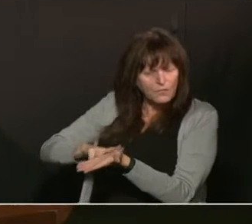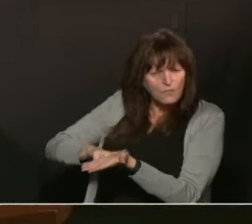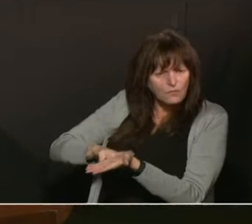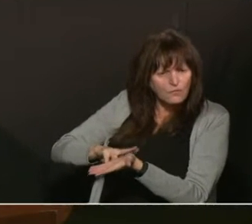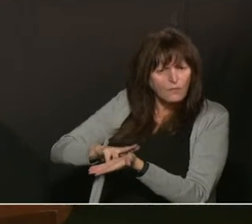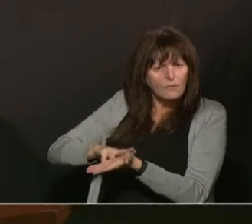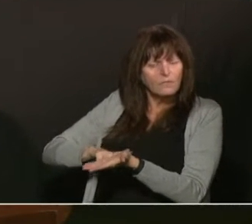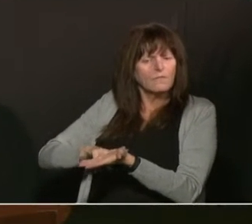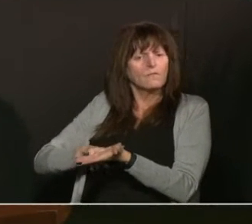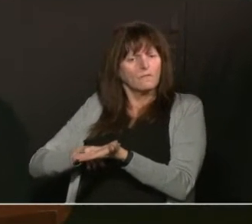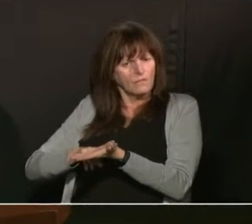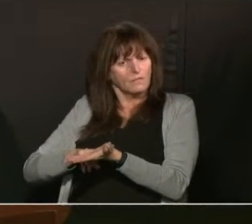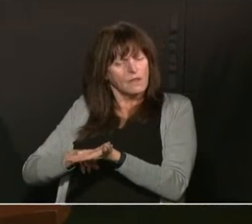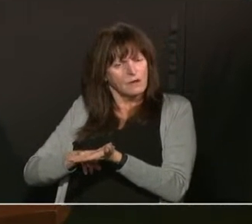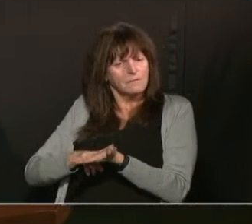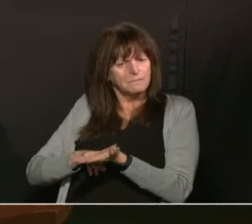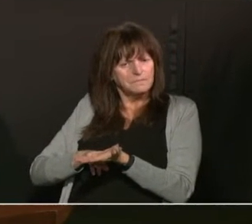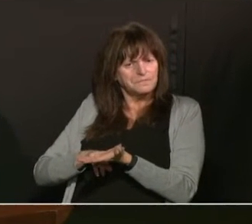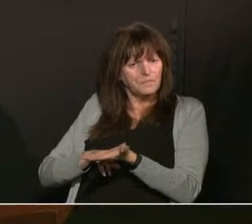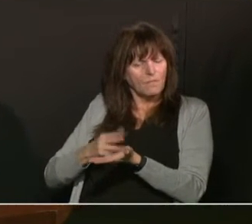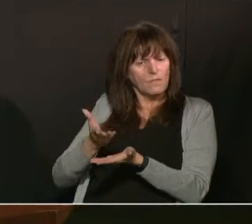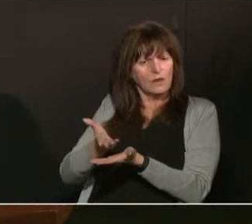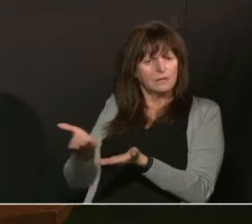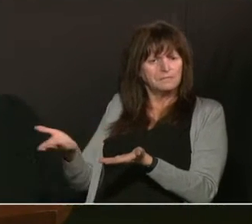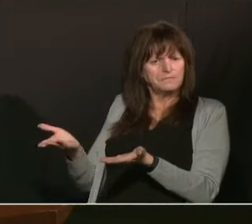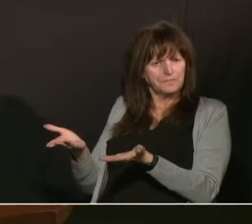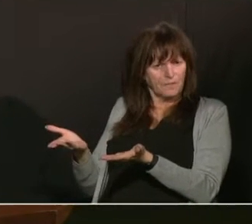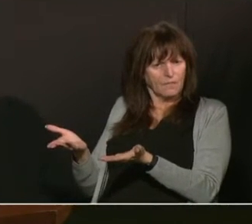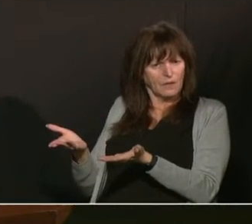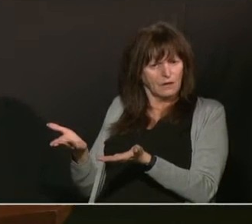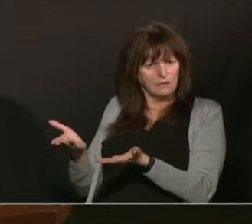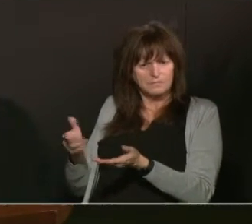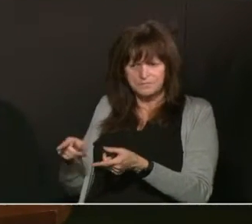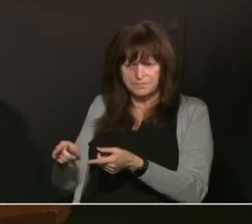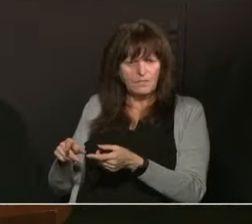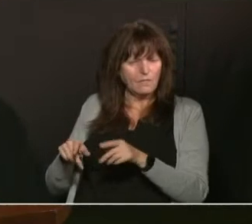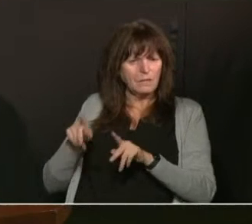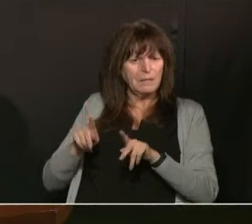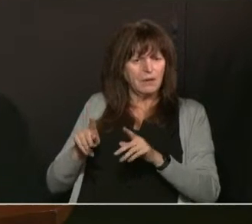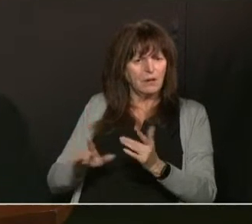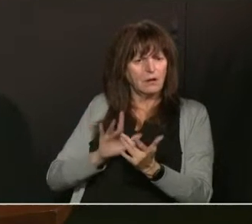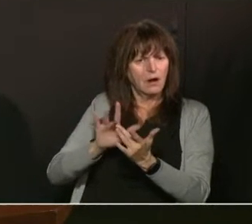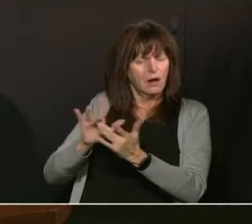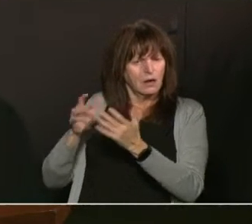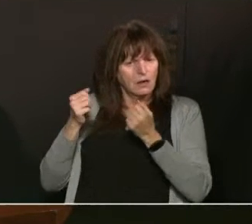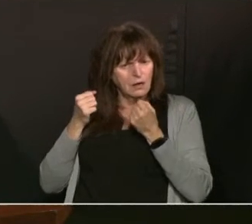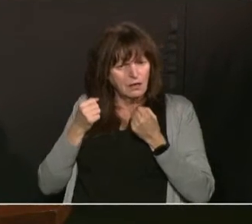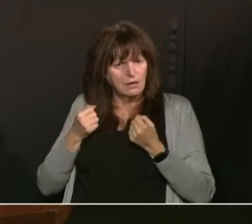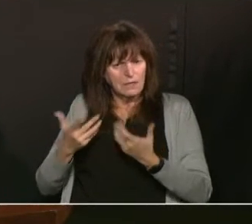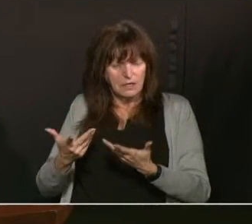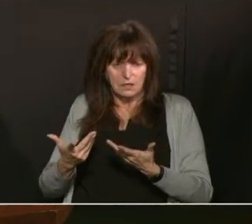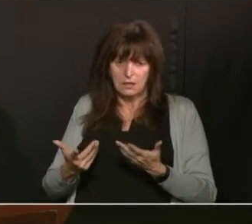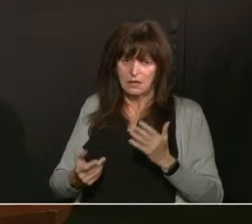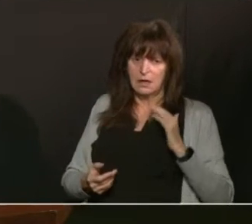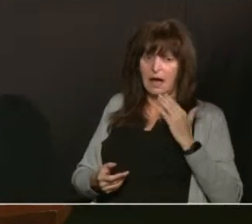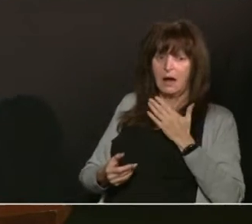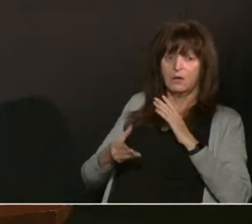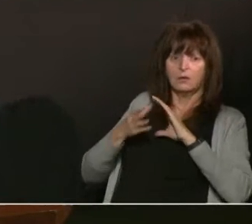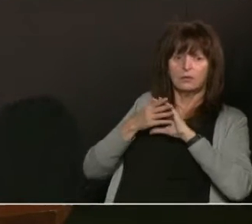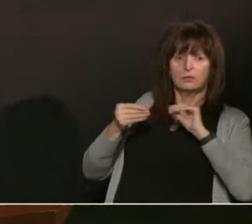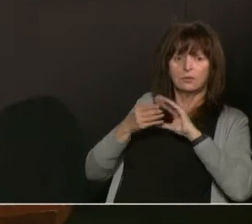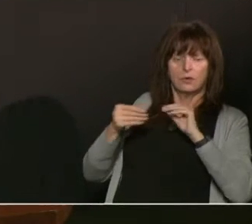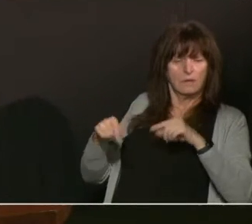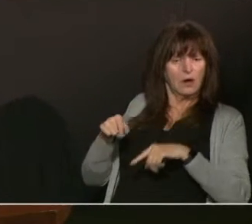people sidelined, at least when it comes to close contacts. We recently ran a story quoting individuals like Dr. Peter Juni, Dr. Isaac Bogosh, who were